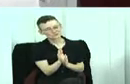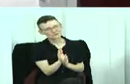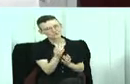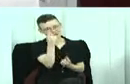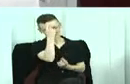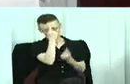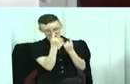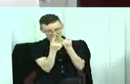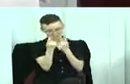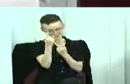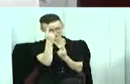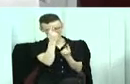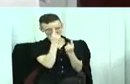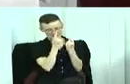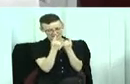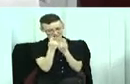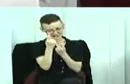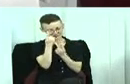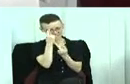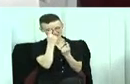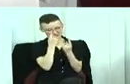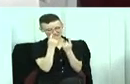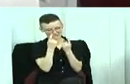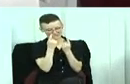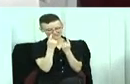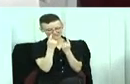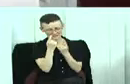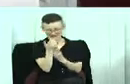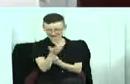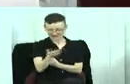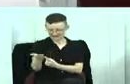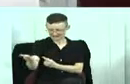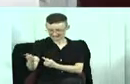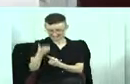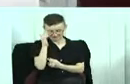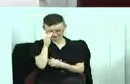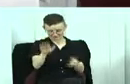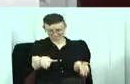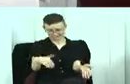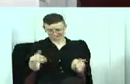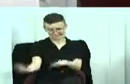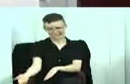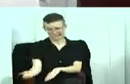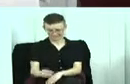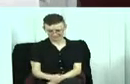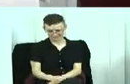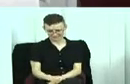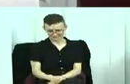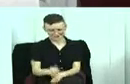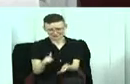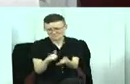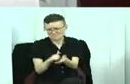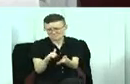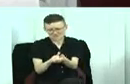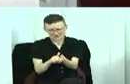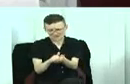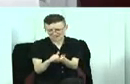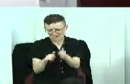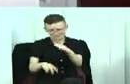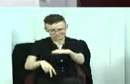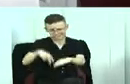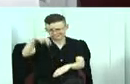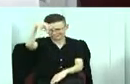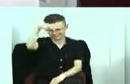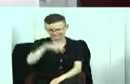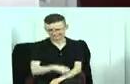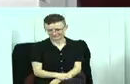reflect on those things that seem deader than a doornail and impossible of being resurrected. I mean, we